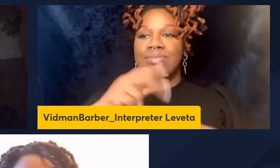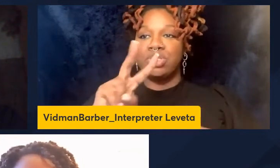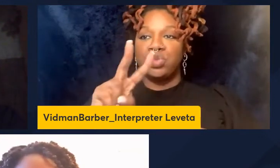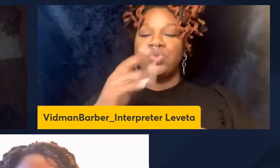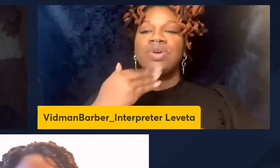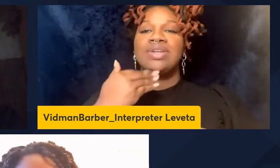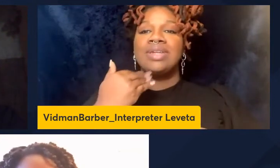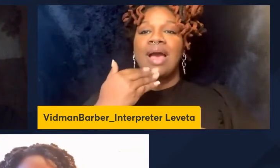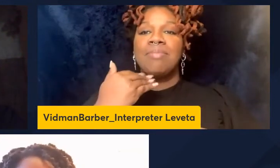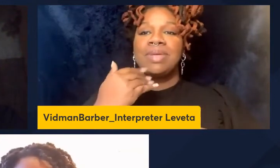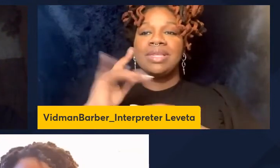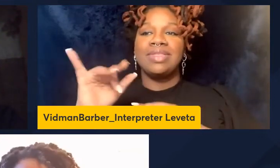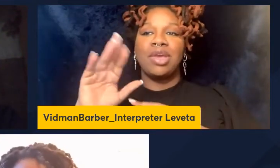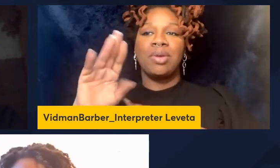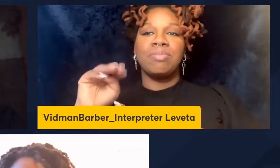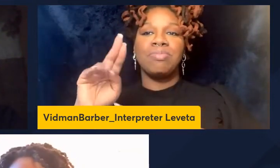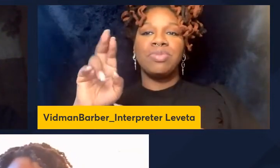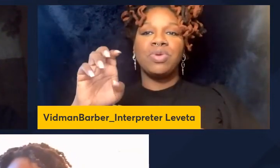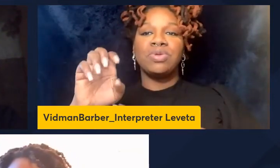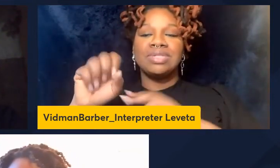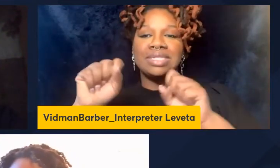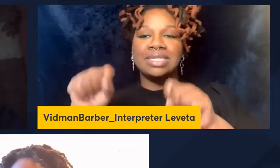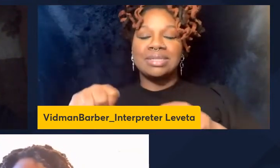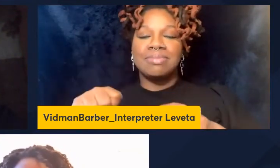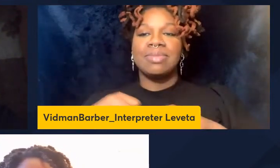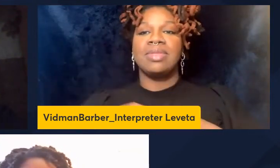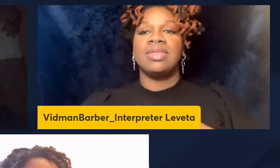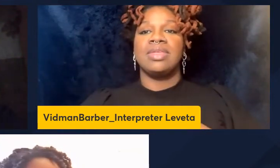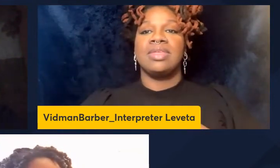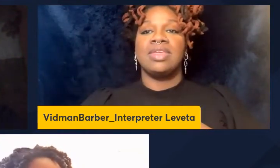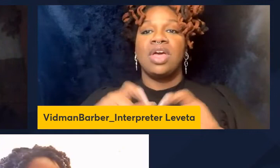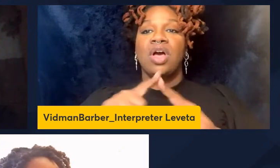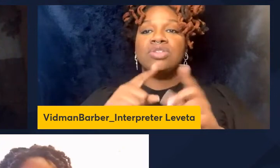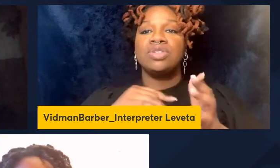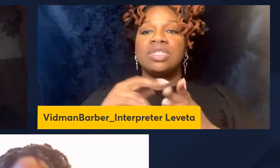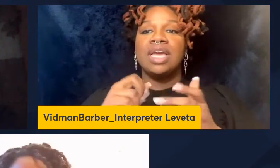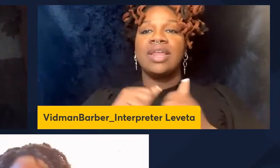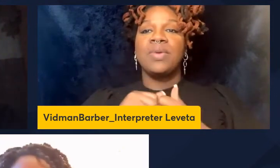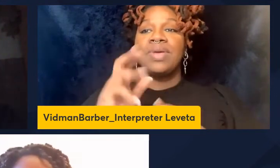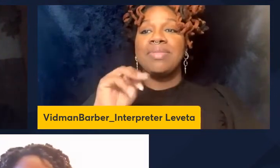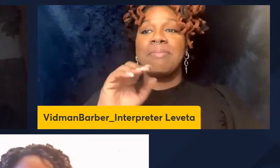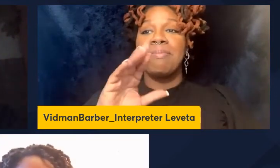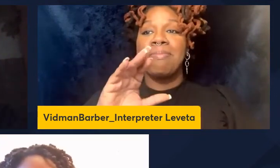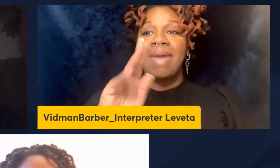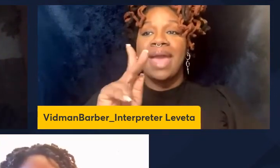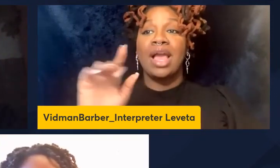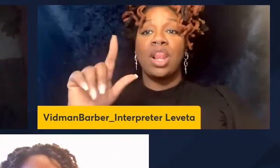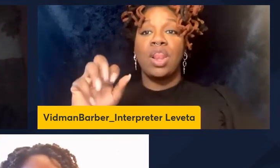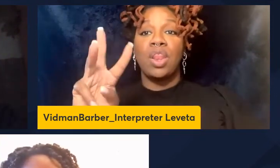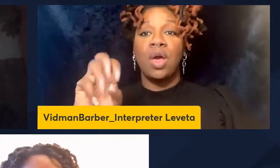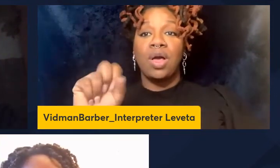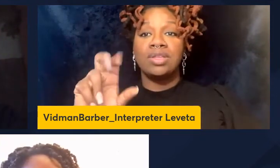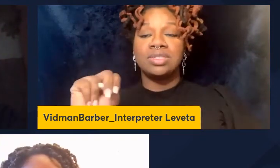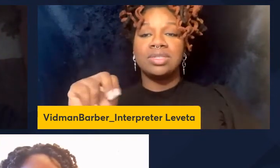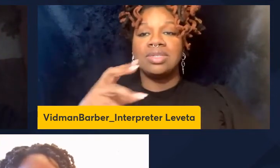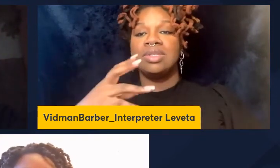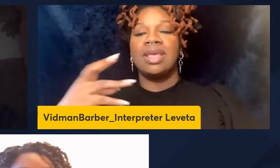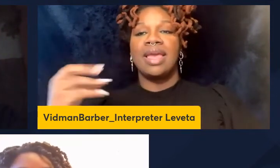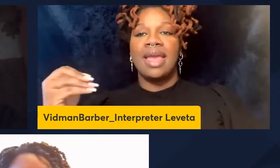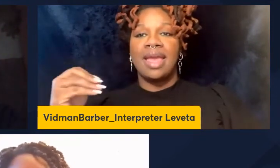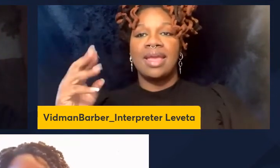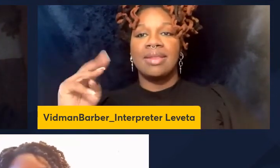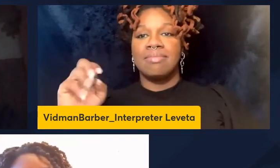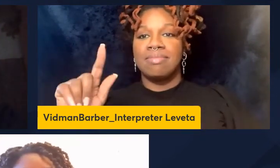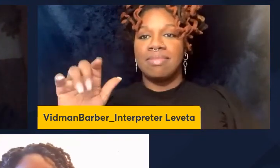in the laboratories of Drs. Mark Lawson and Pamela Mellon, where she established the importance of glucose metabolism